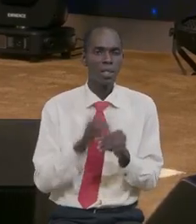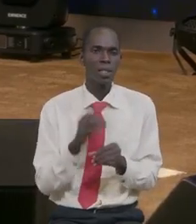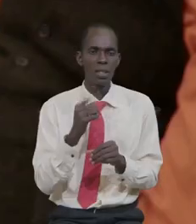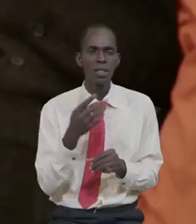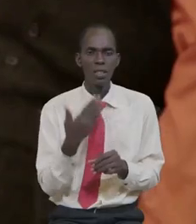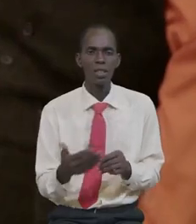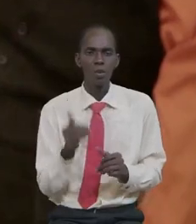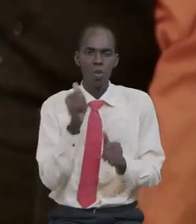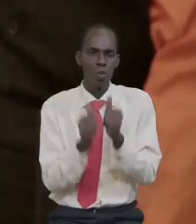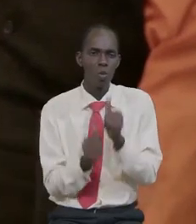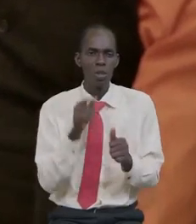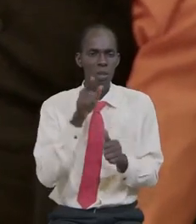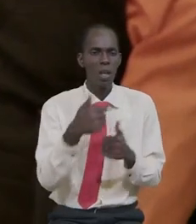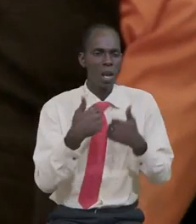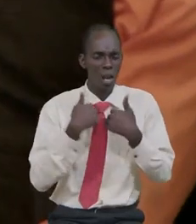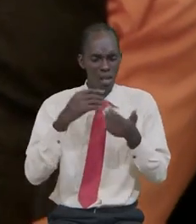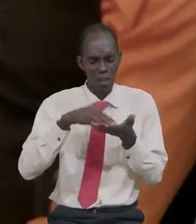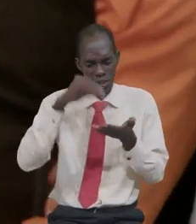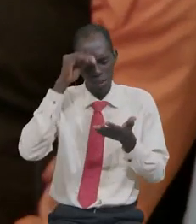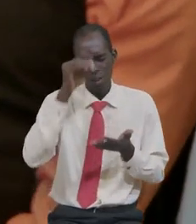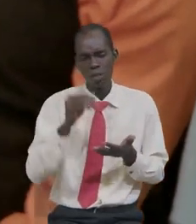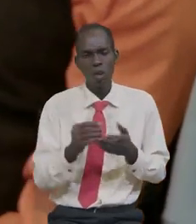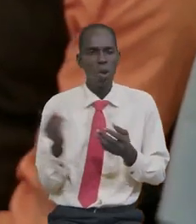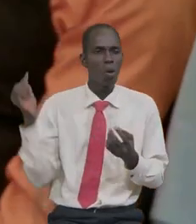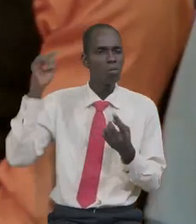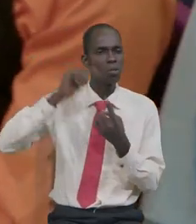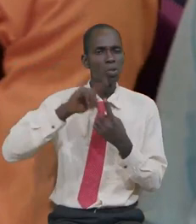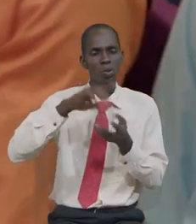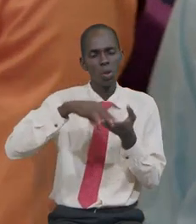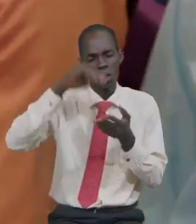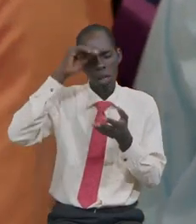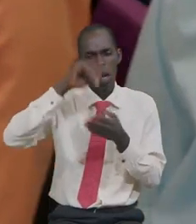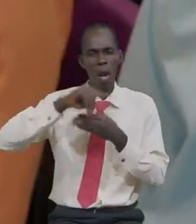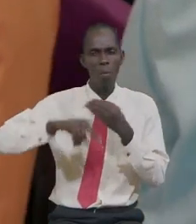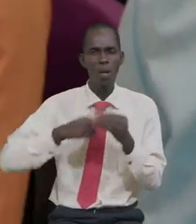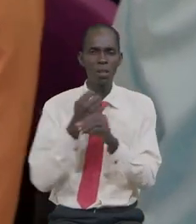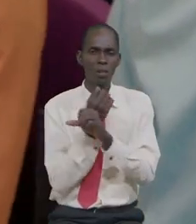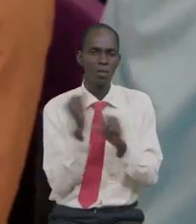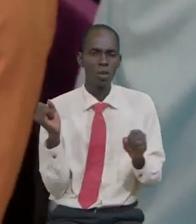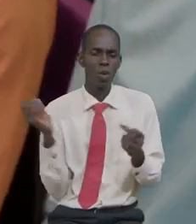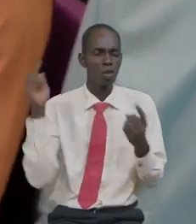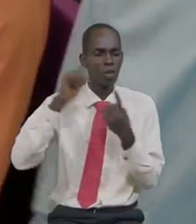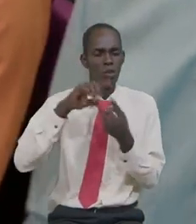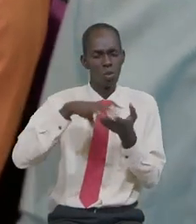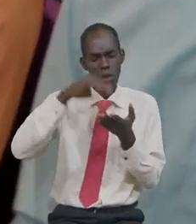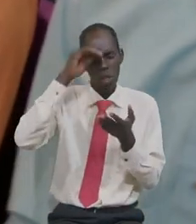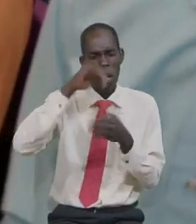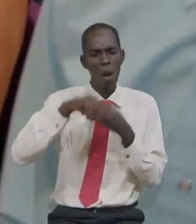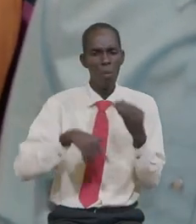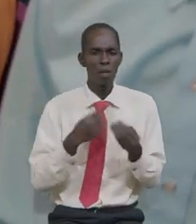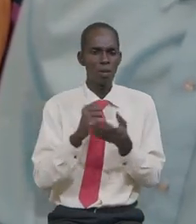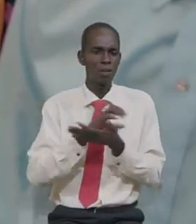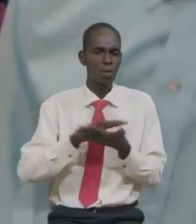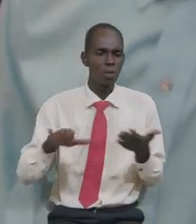hast learned. Continue. You've learned about salvation, continue. You've learned about sanctification, continue. You've learned about one man,